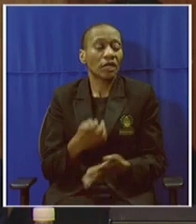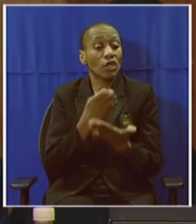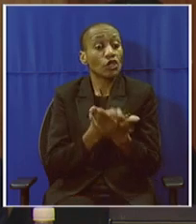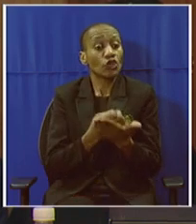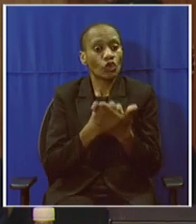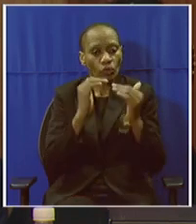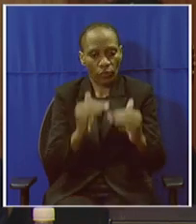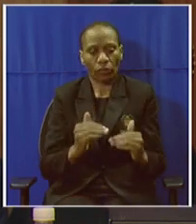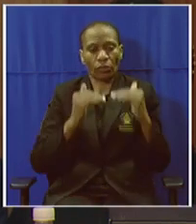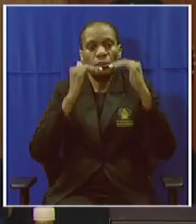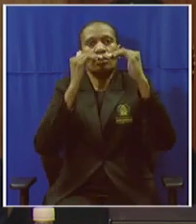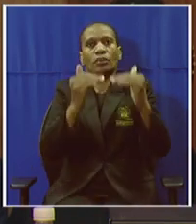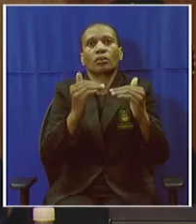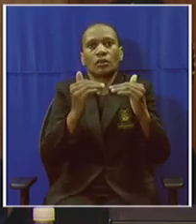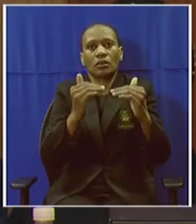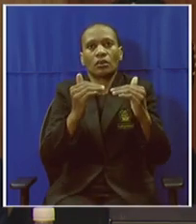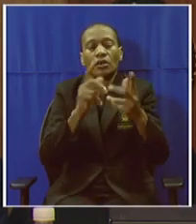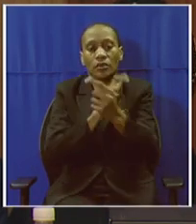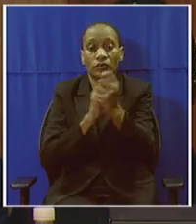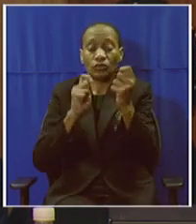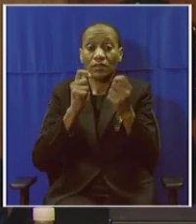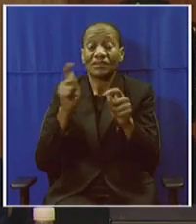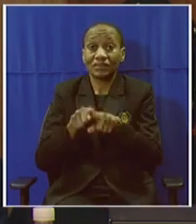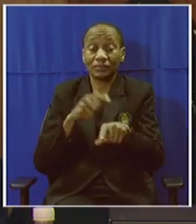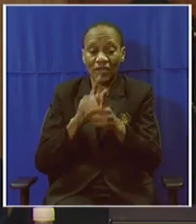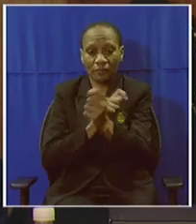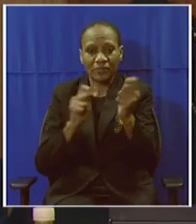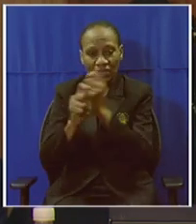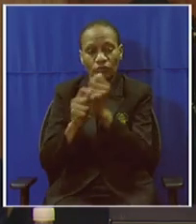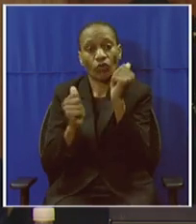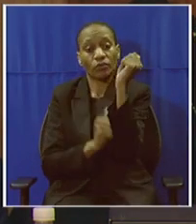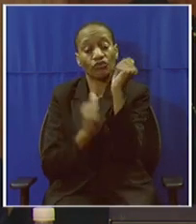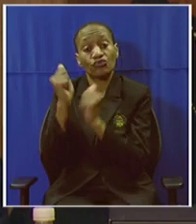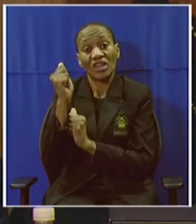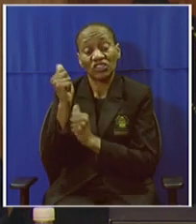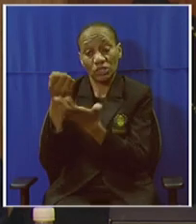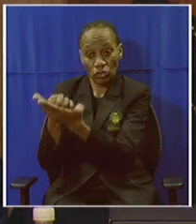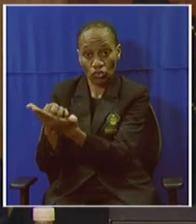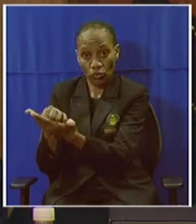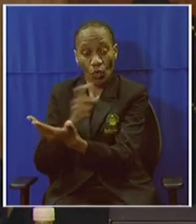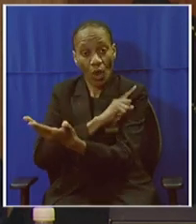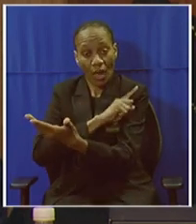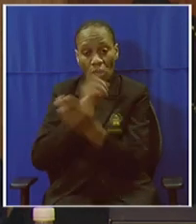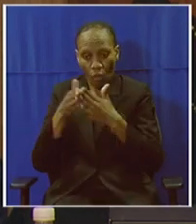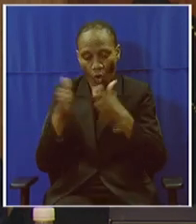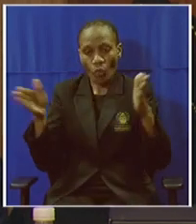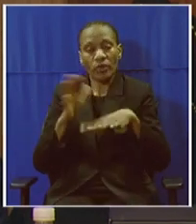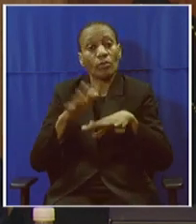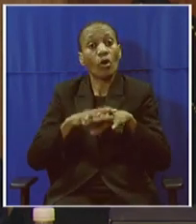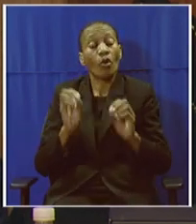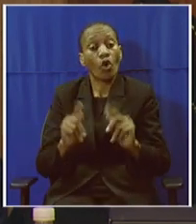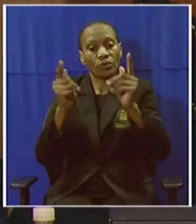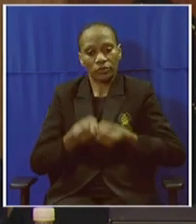a higher path of shared growth and transform the structure of our economy to provide opportunities for millions of